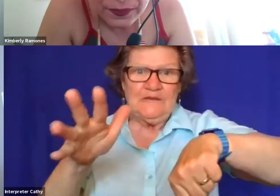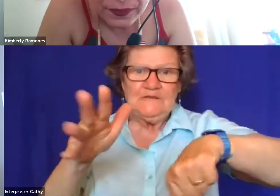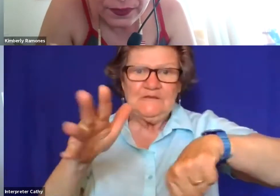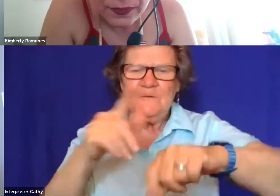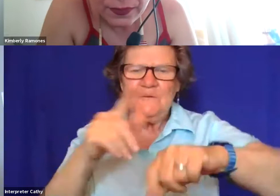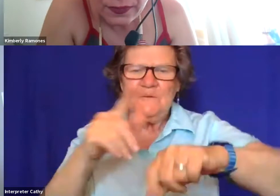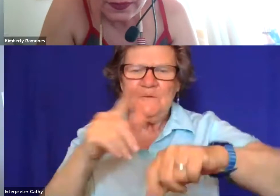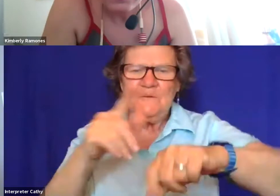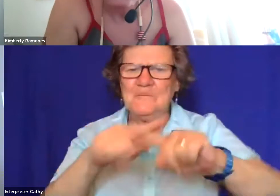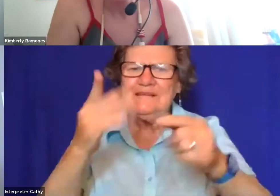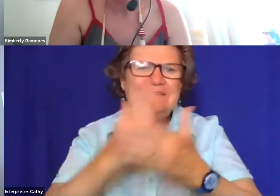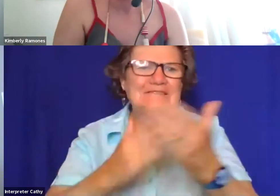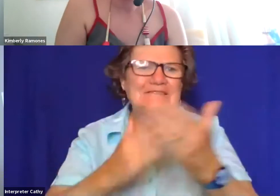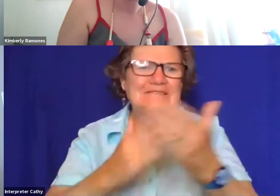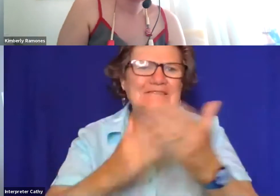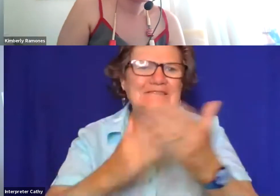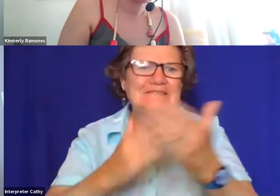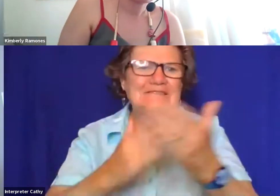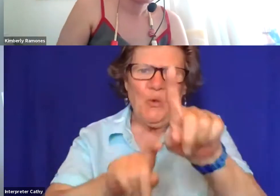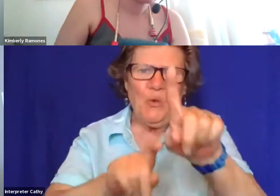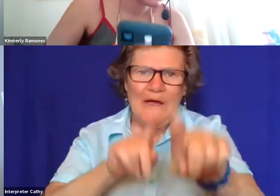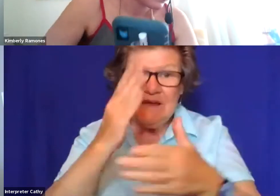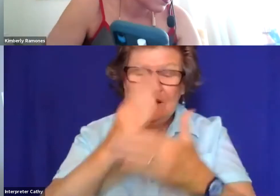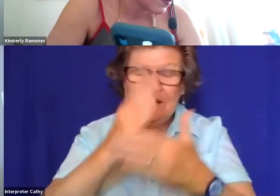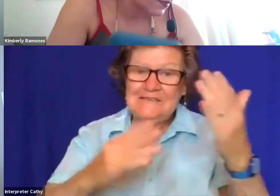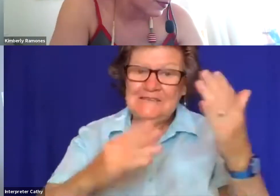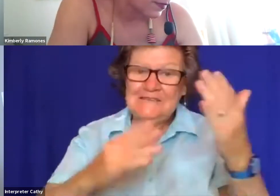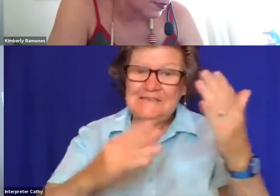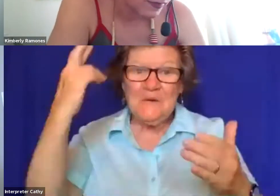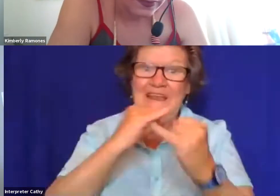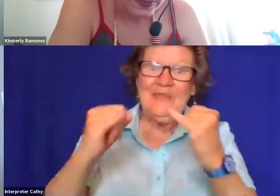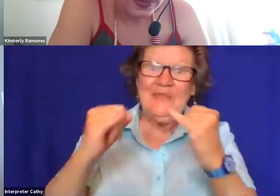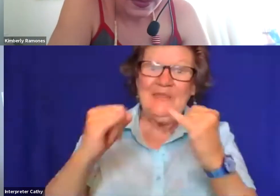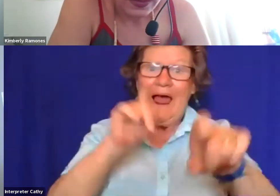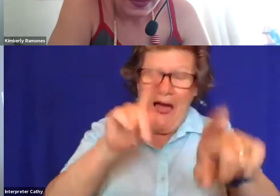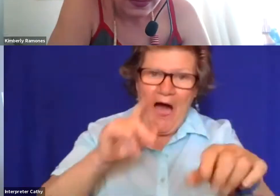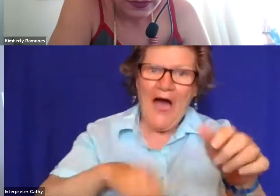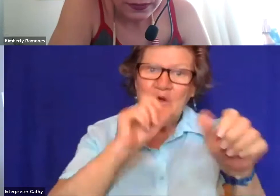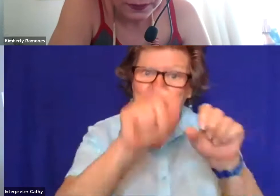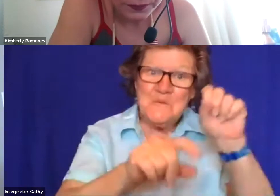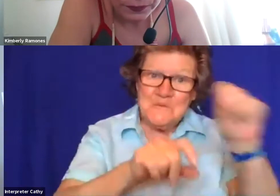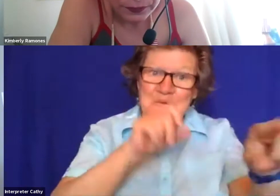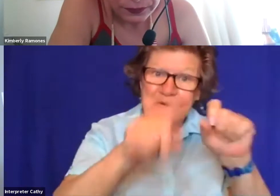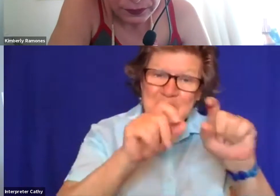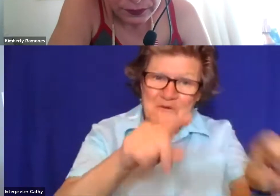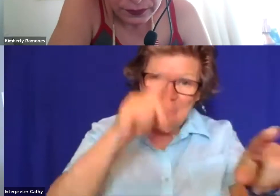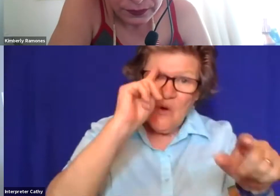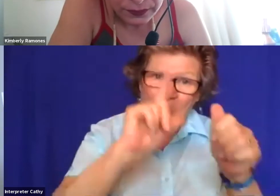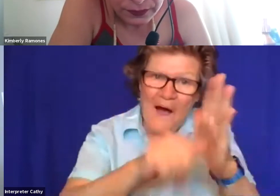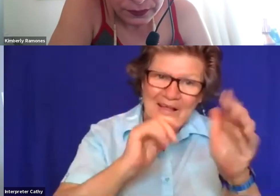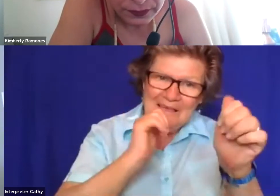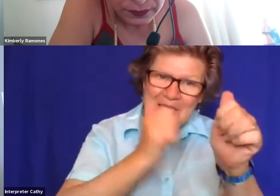questions in here. For some reason, they all came in right at the very end. I was able to keep up for a while there.